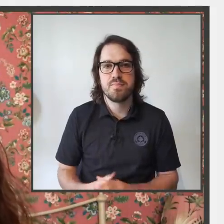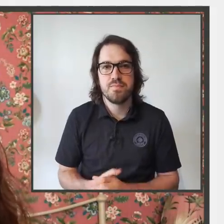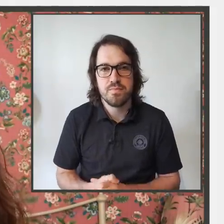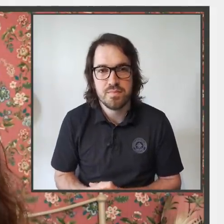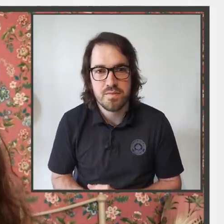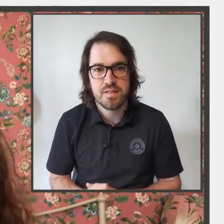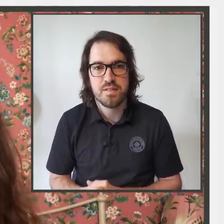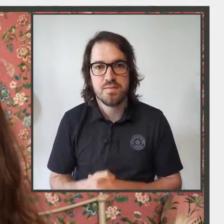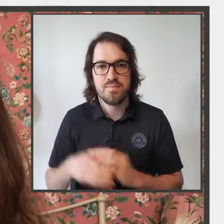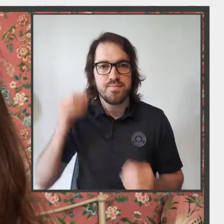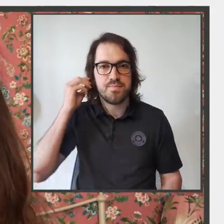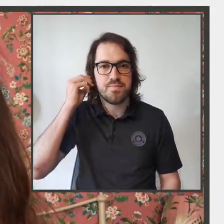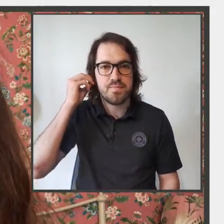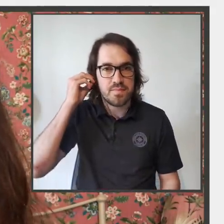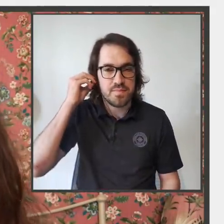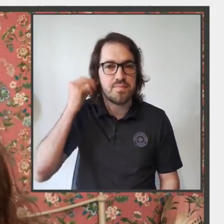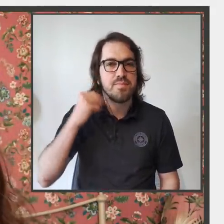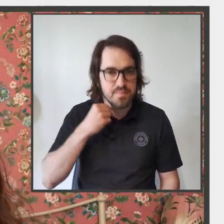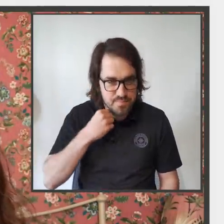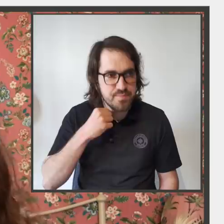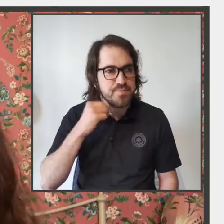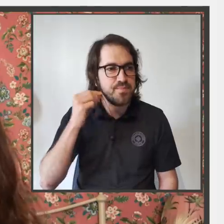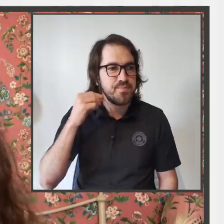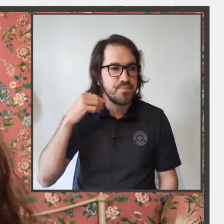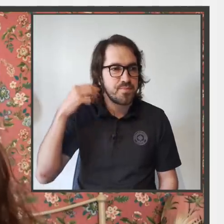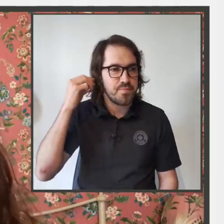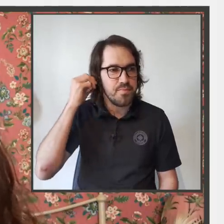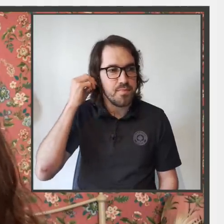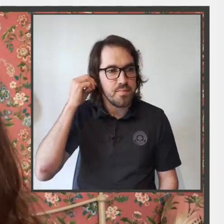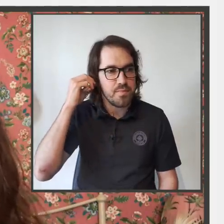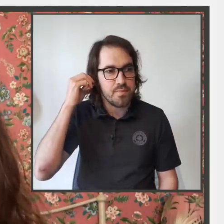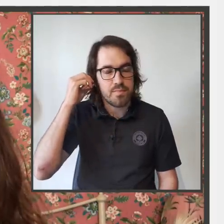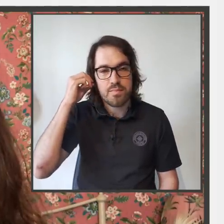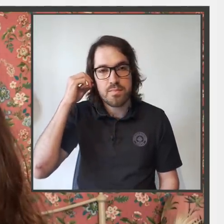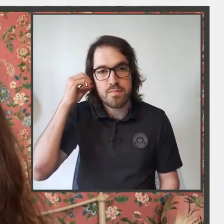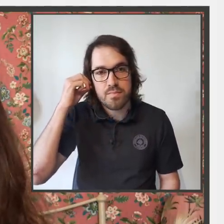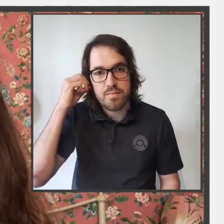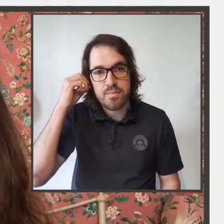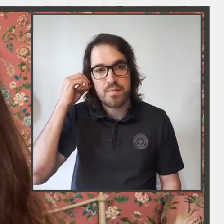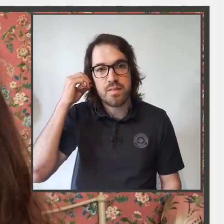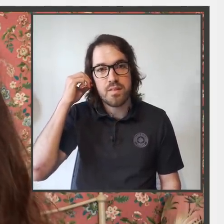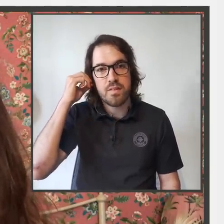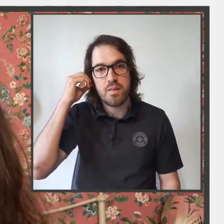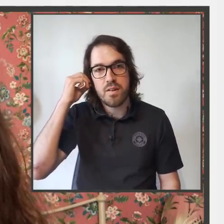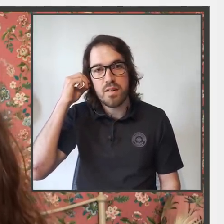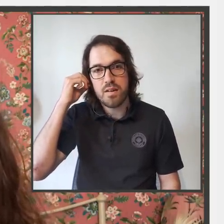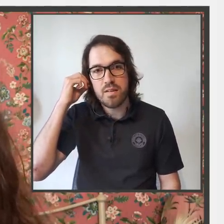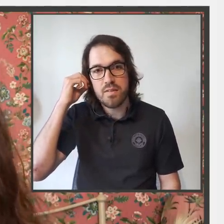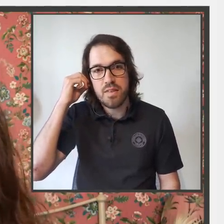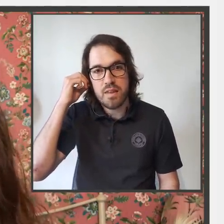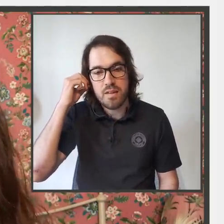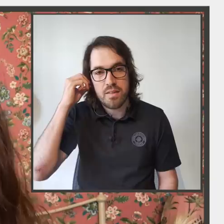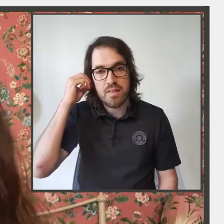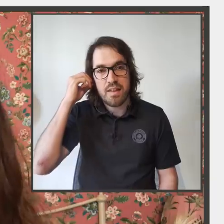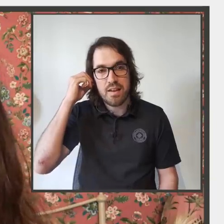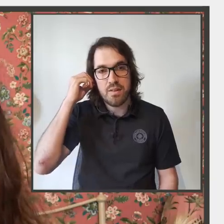stretch to describe time here. Interestingly, Stretch is also the name as